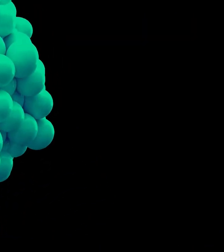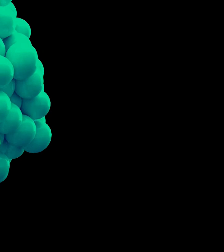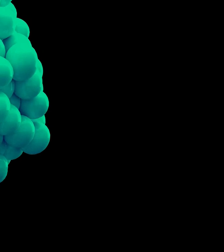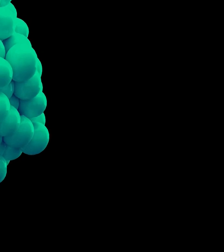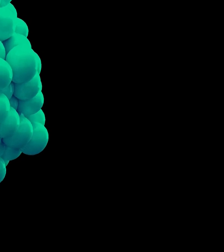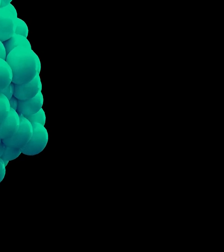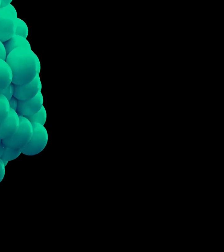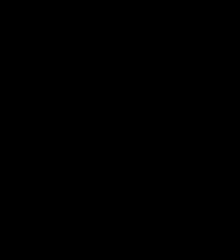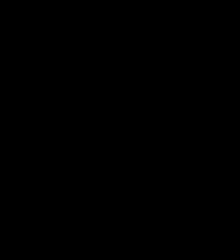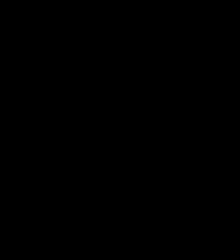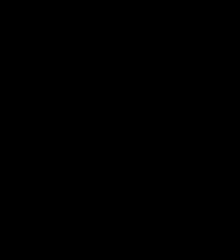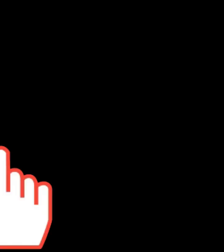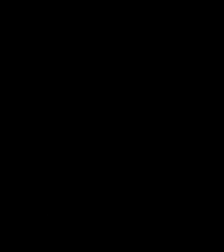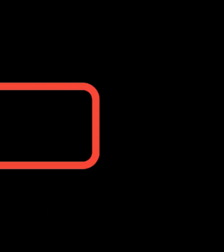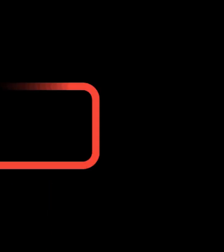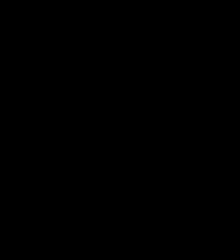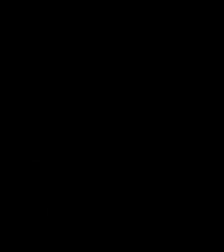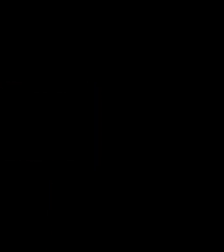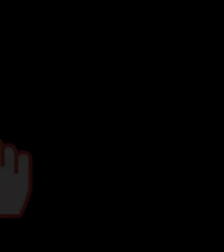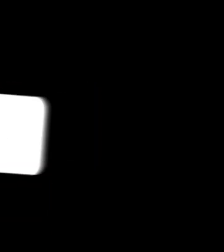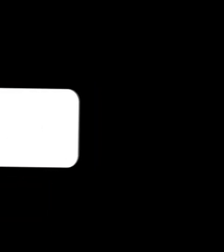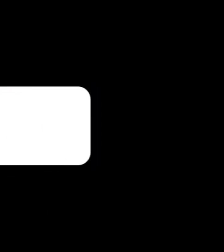Bye. Bye.